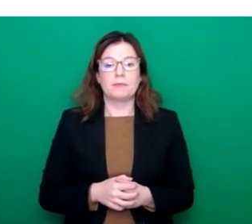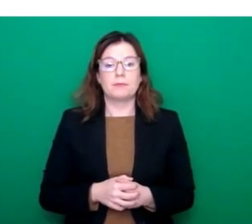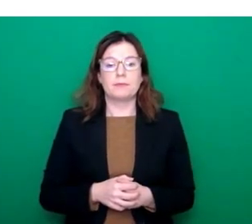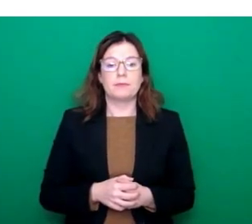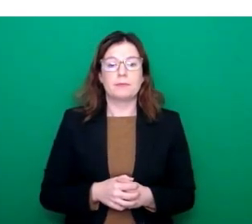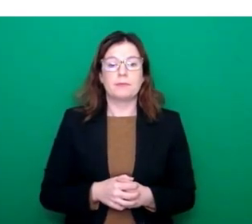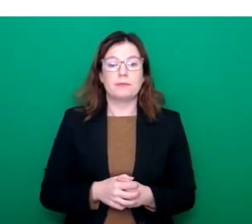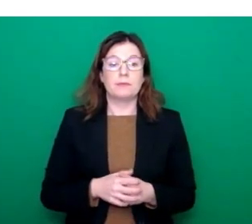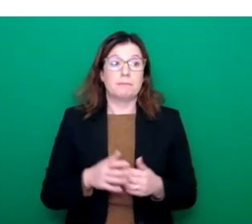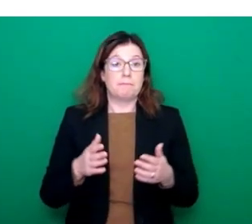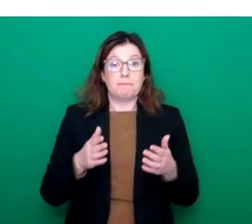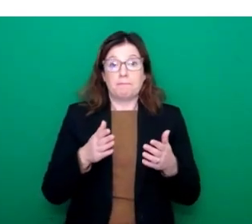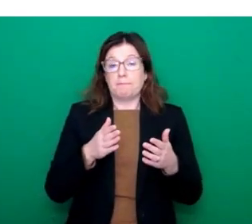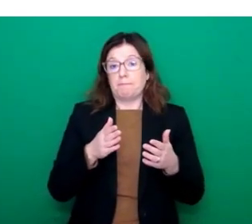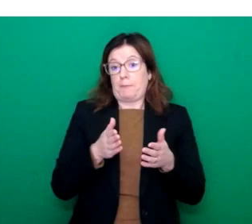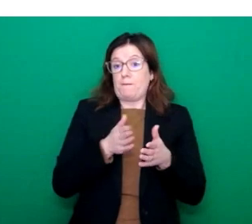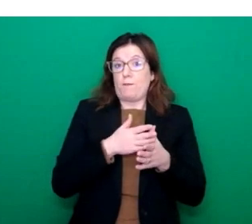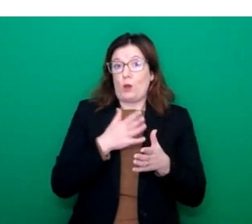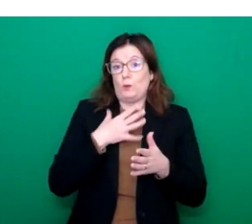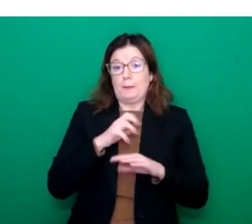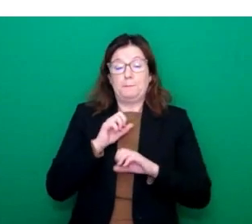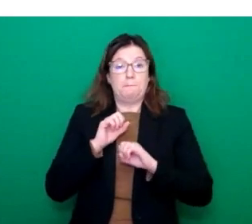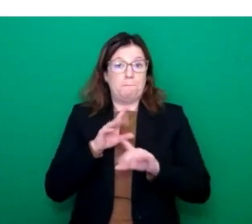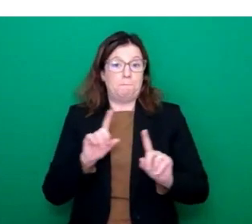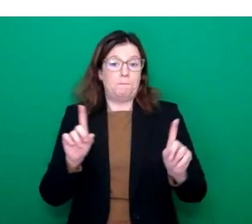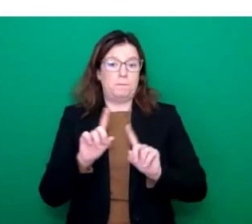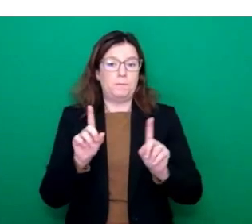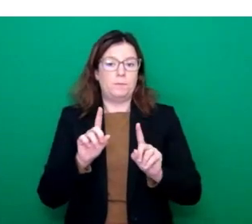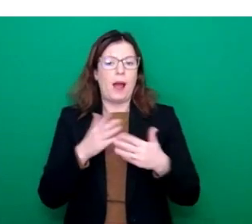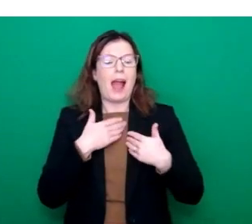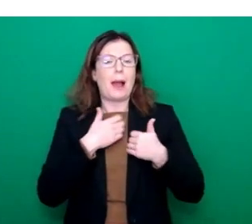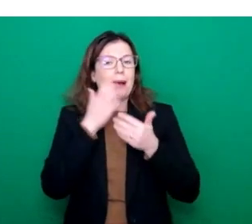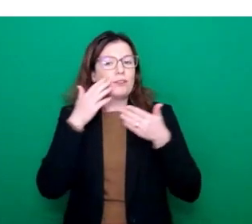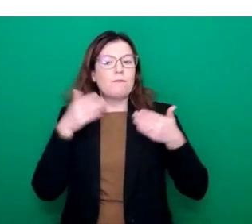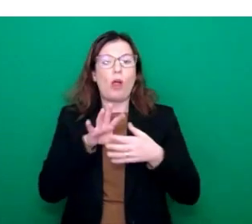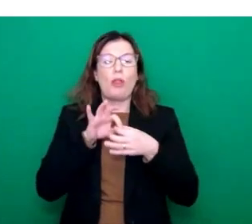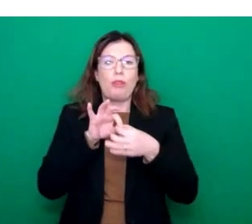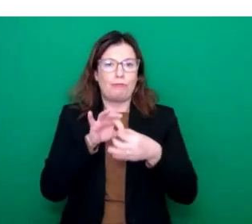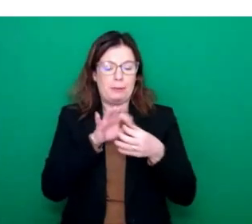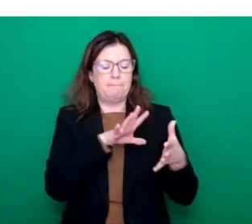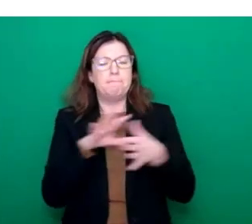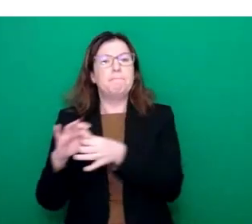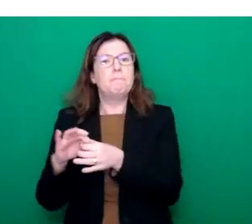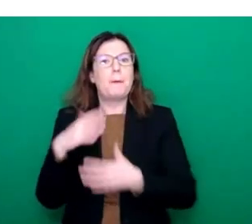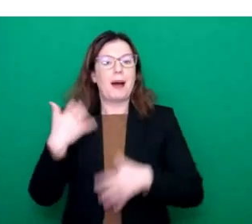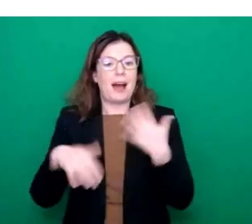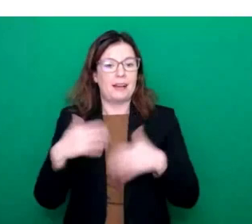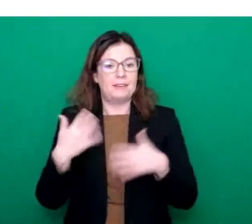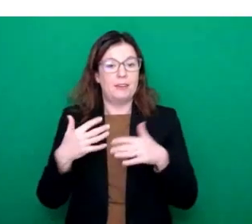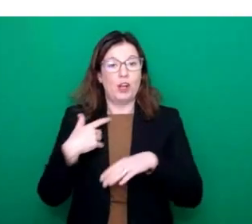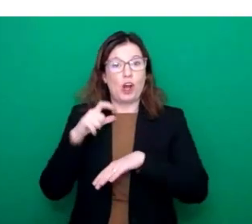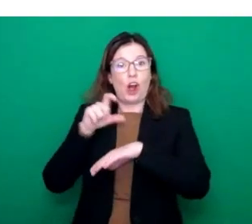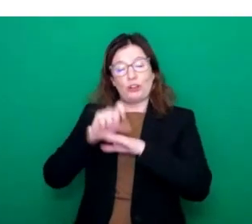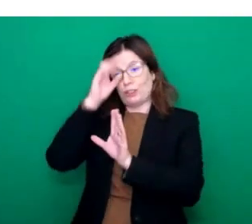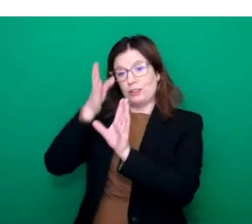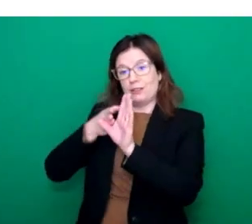to firstly was the development of compassion-focused therapy for pain, which has been very much led by our consultant psychologist,